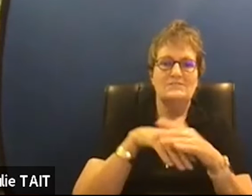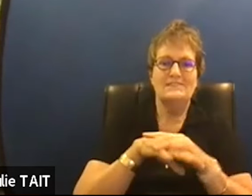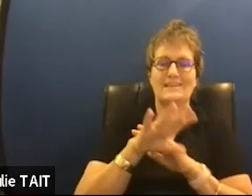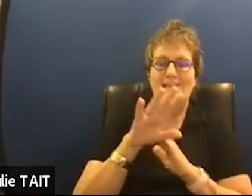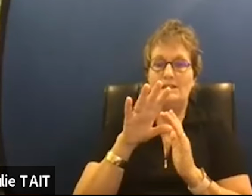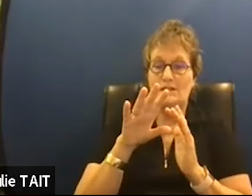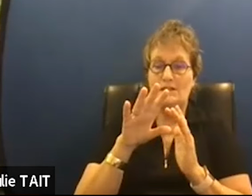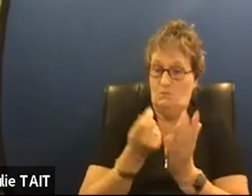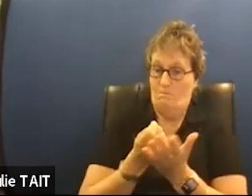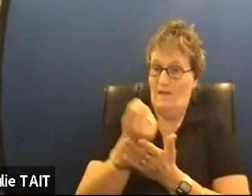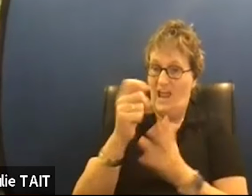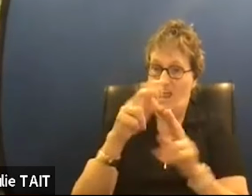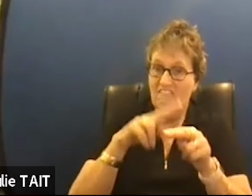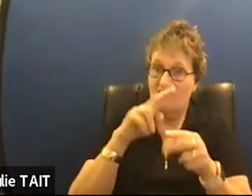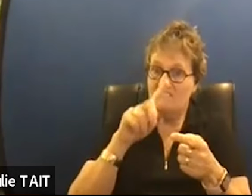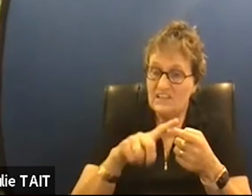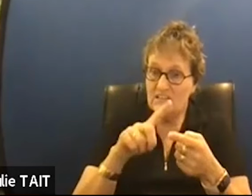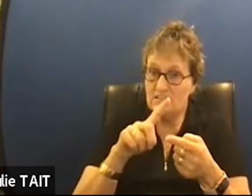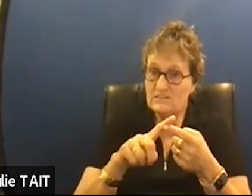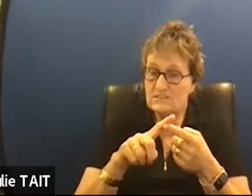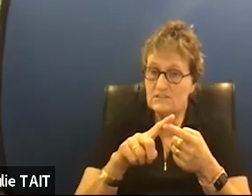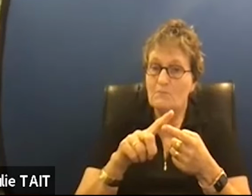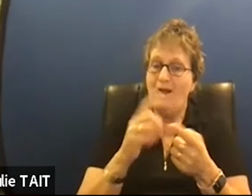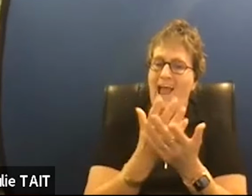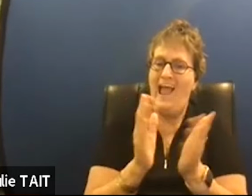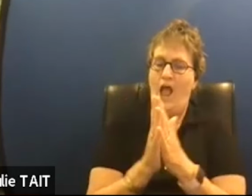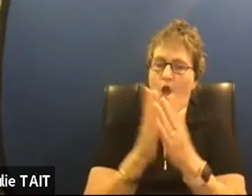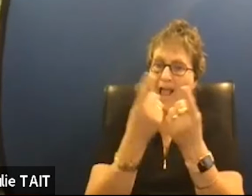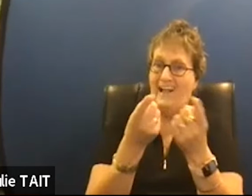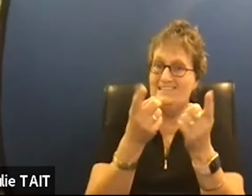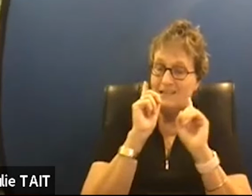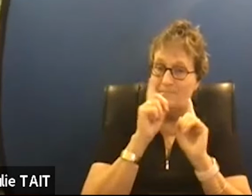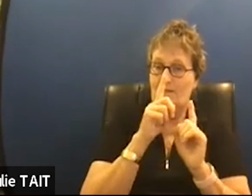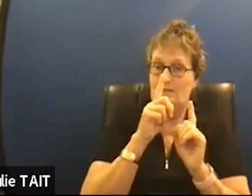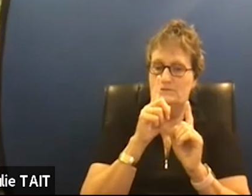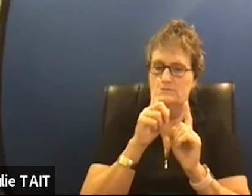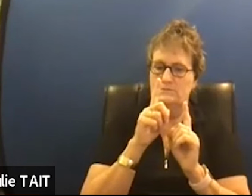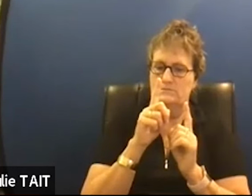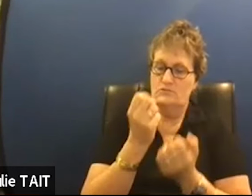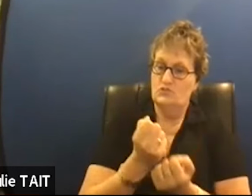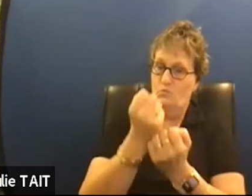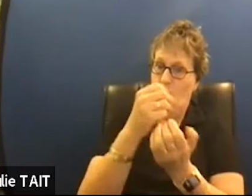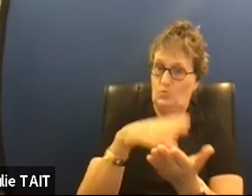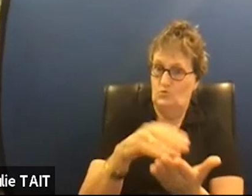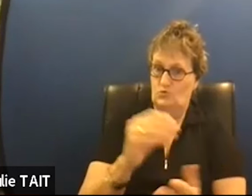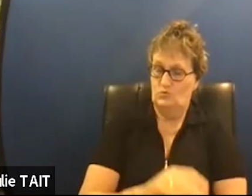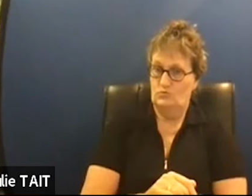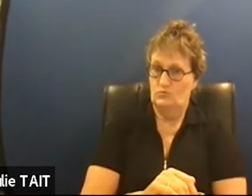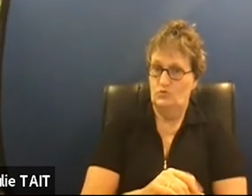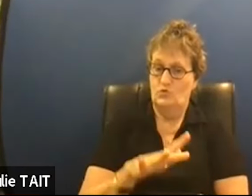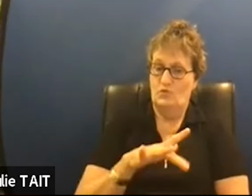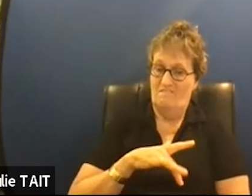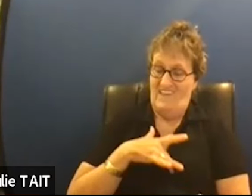paying their tuition fees, but how are academics reciprocating this by investing in their students so they feel heard and